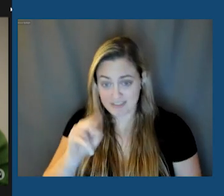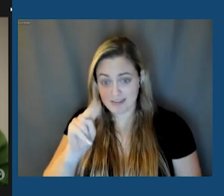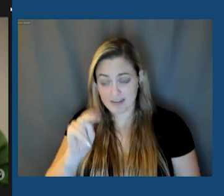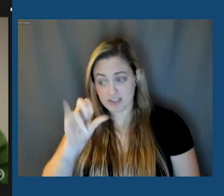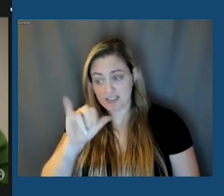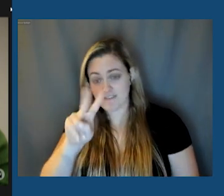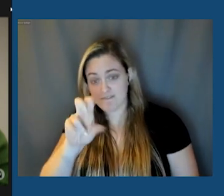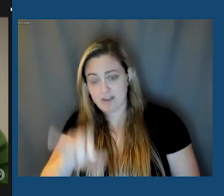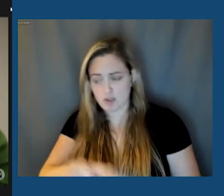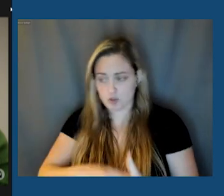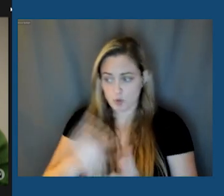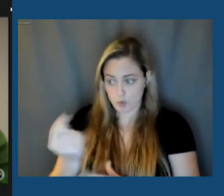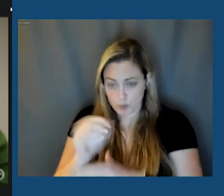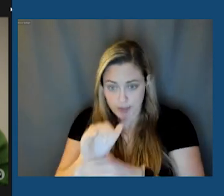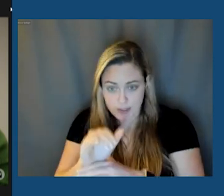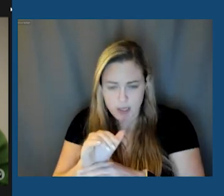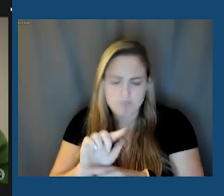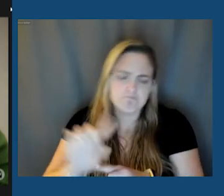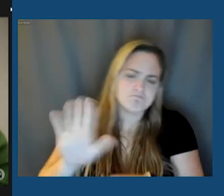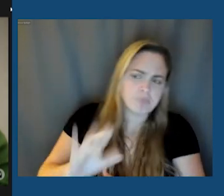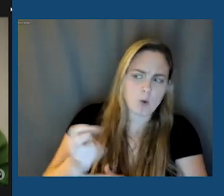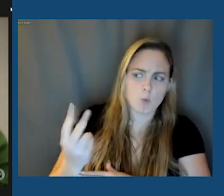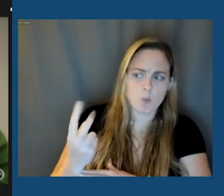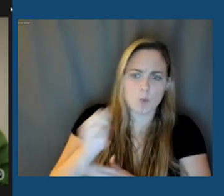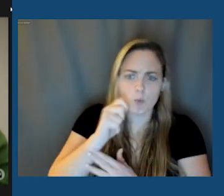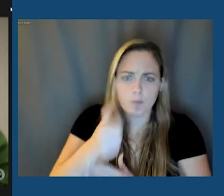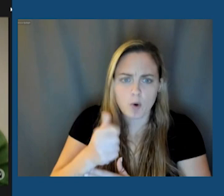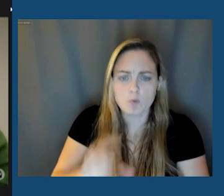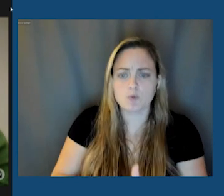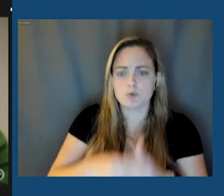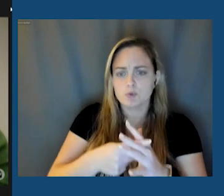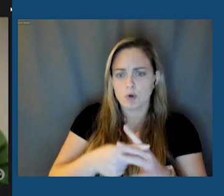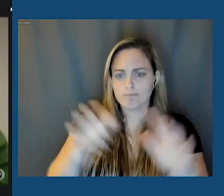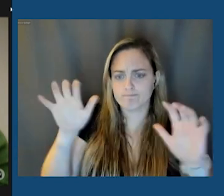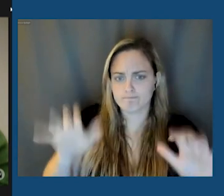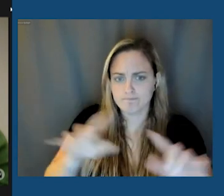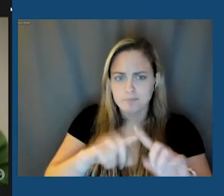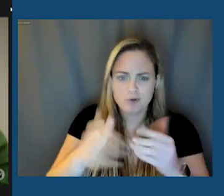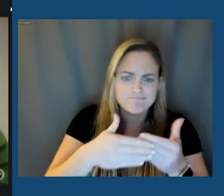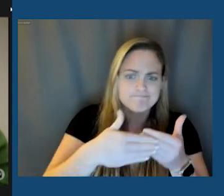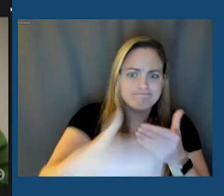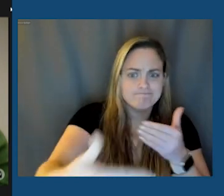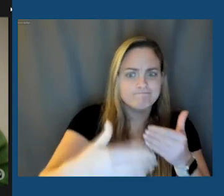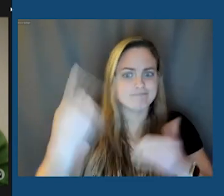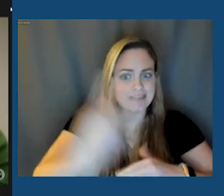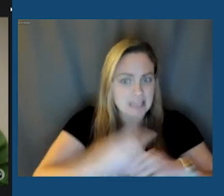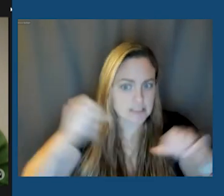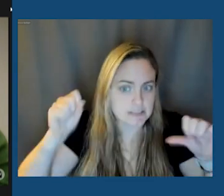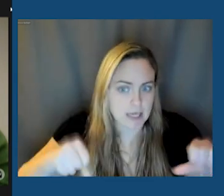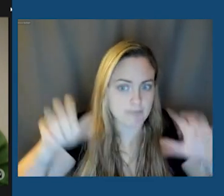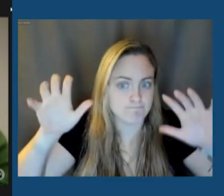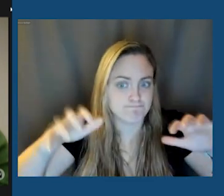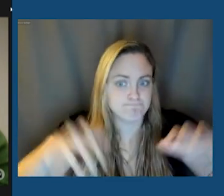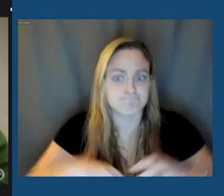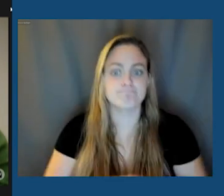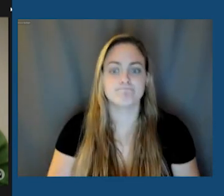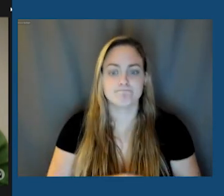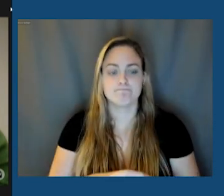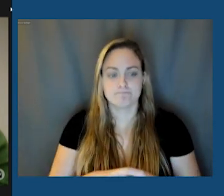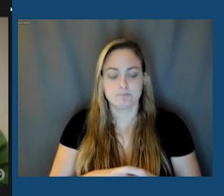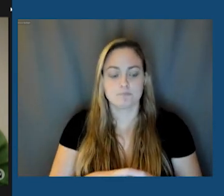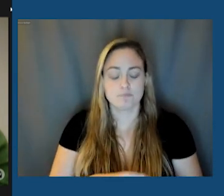night, but the rain will start around noon tomorrow. That could last several days. We're expecting as much as 4 inches of